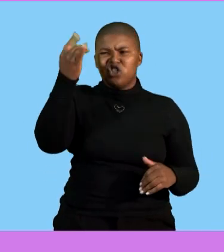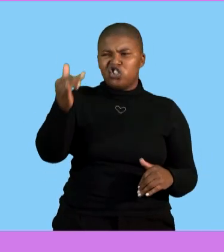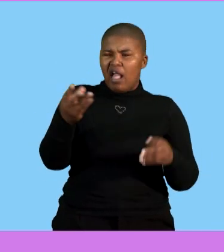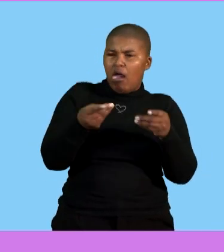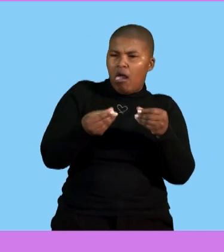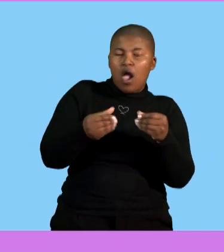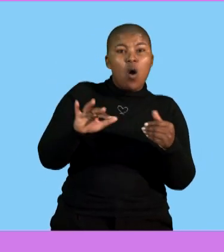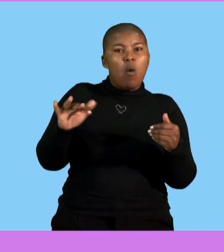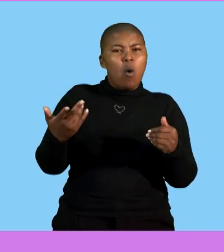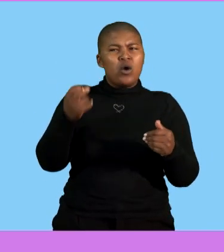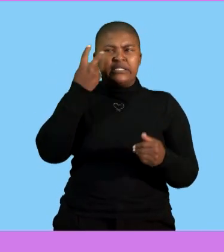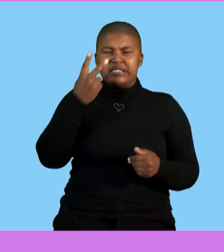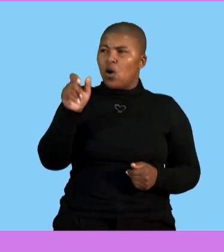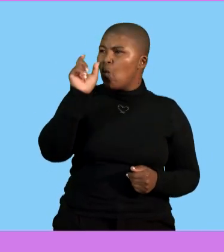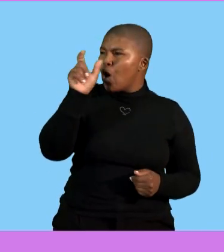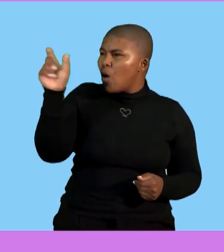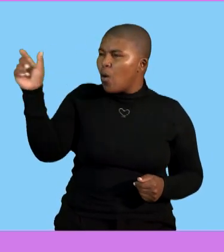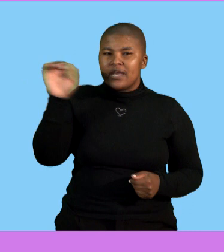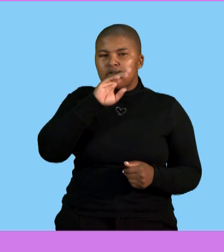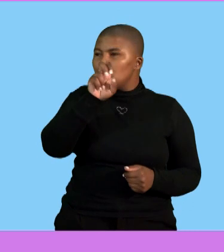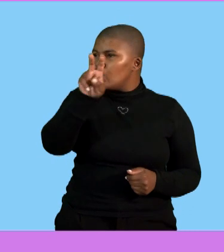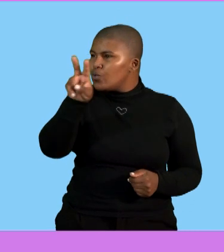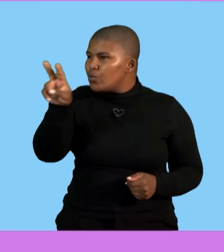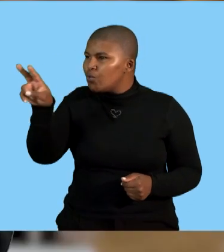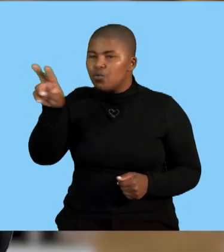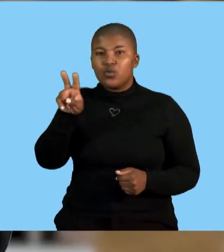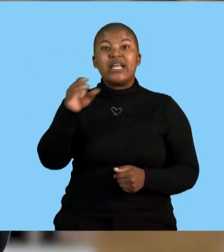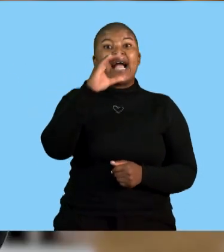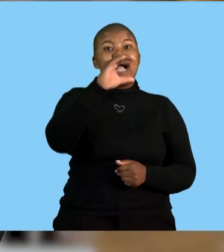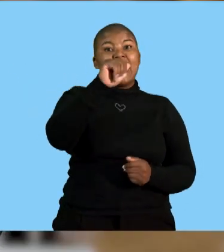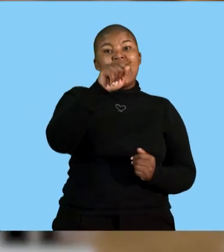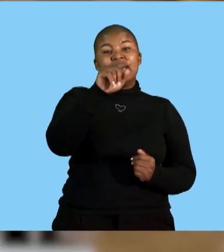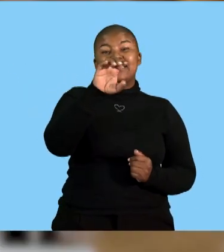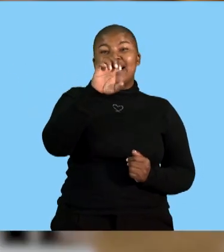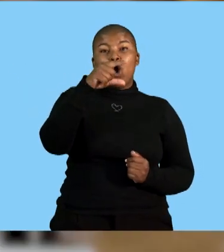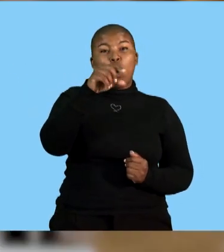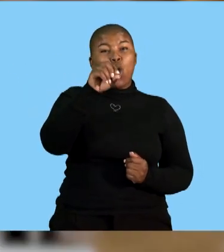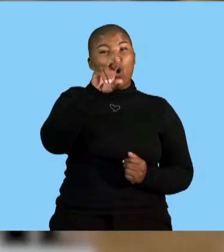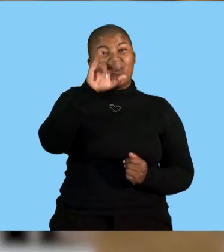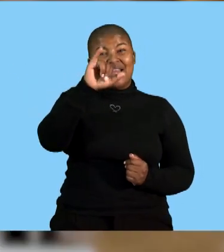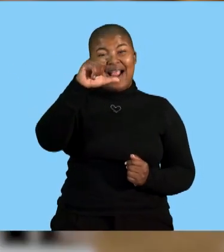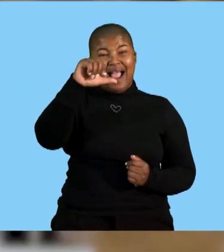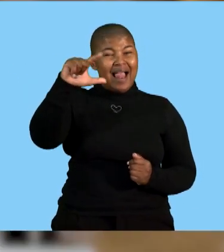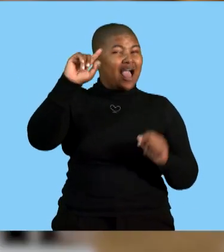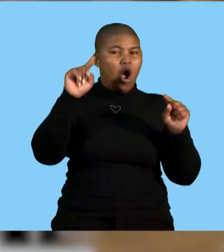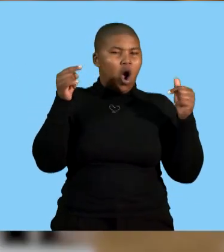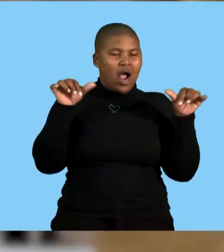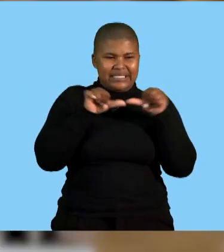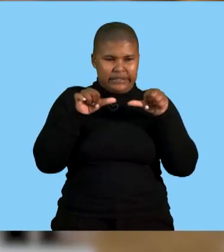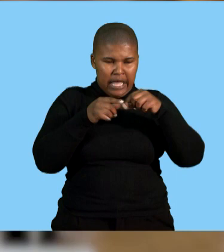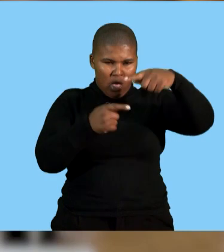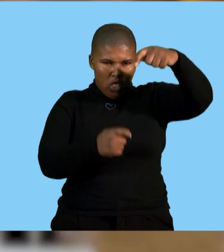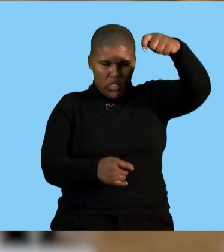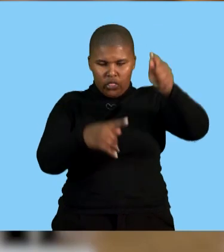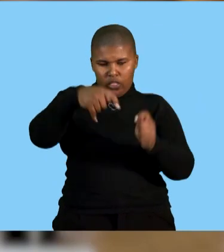checking the texture or you are checking weight. So now categorical data cannot be measured, it can only